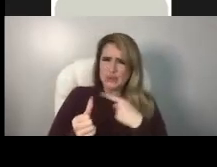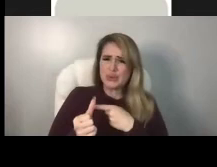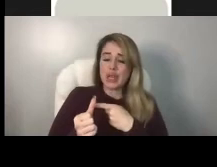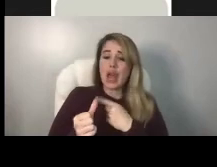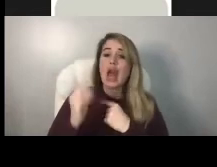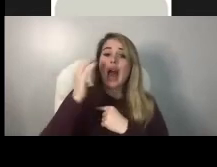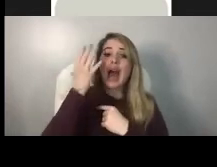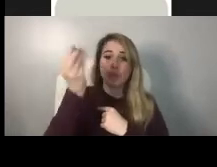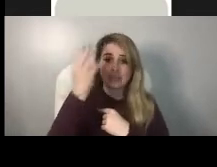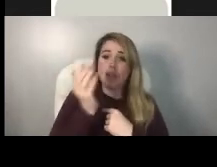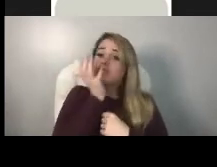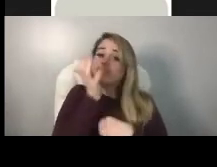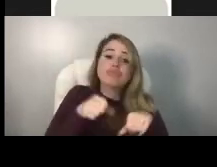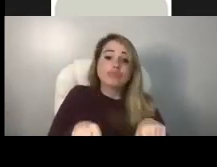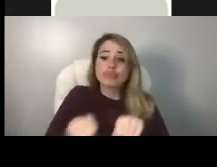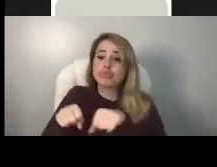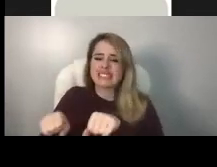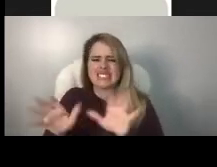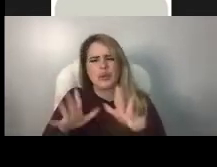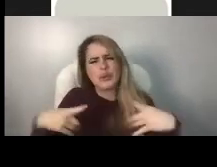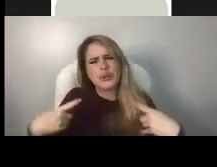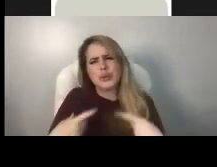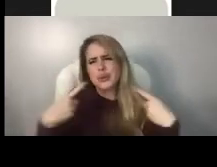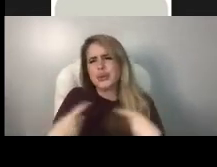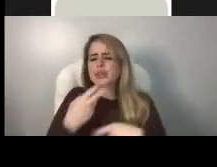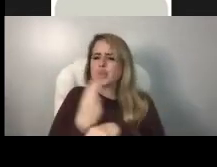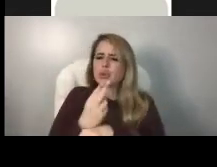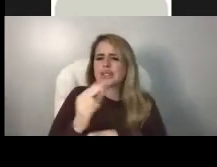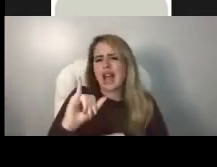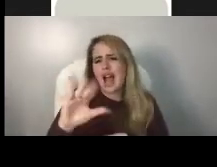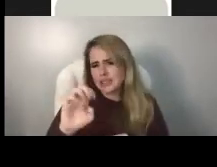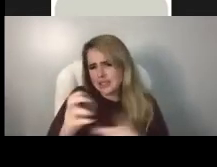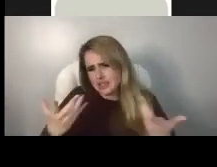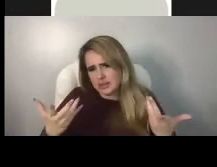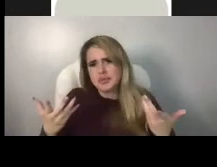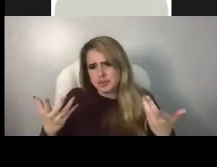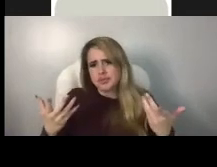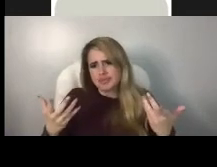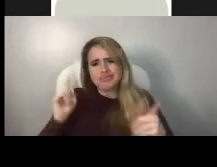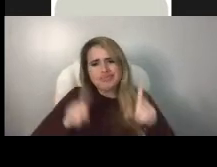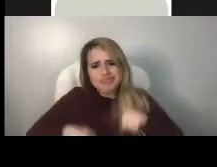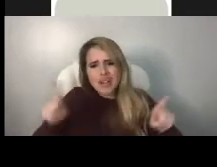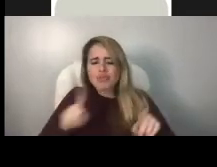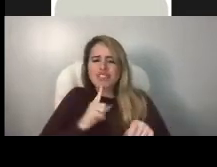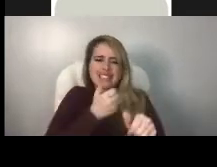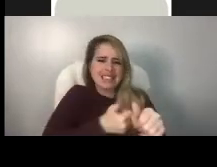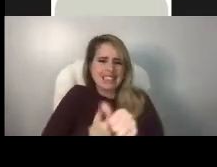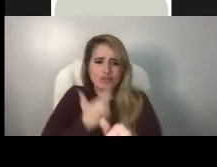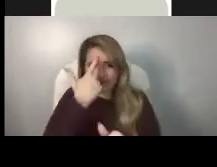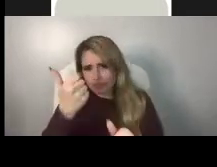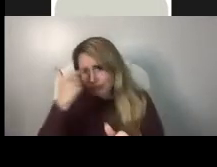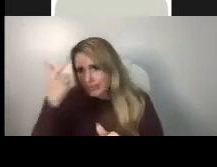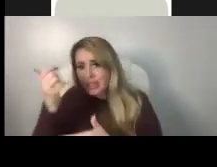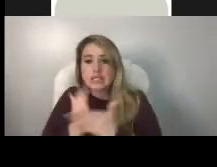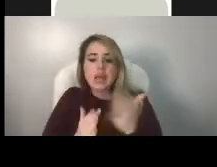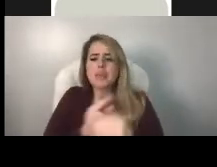ice afterwards generally helps. So like anything, everyone's a little different. And I have a few patients who say to me,